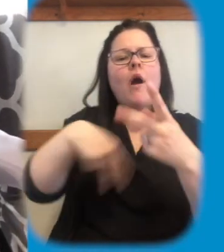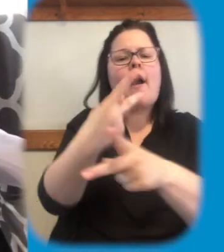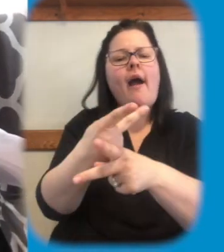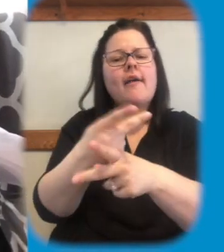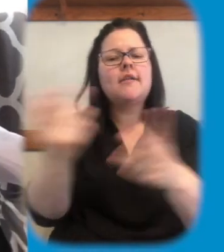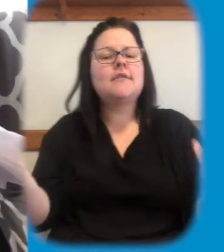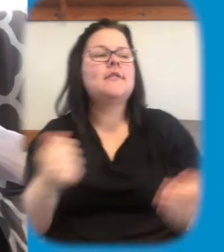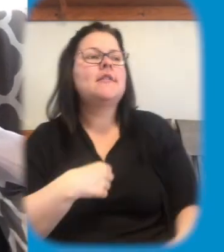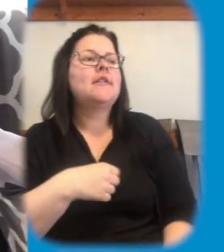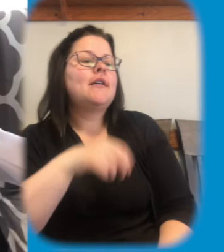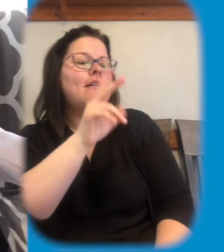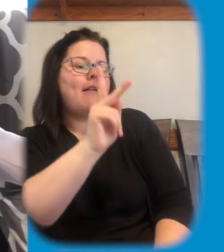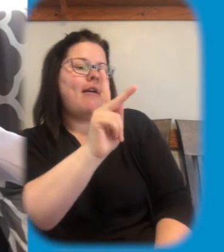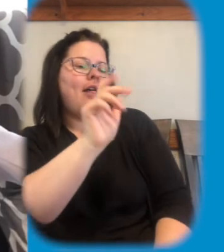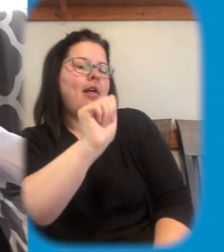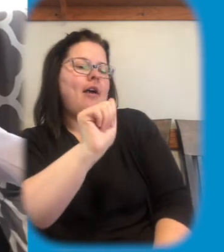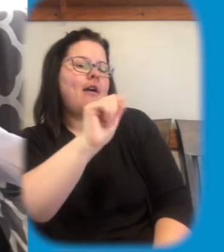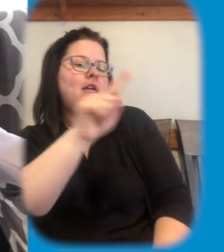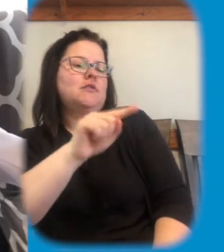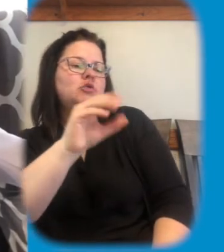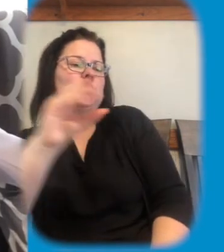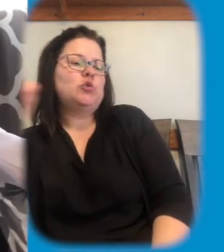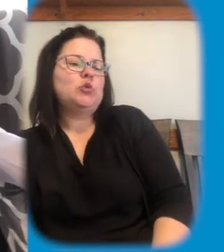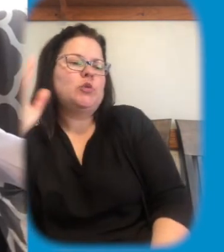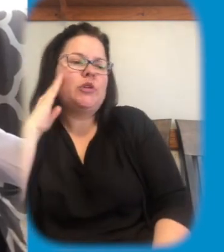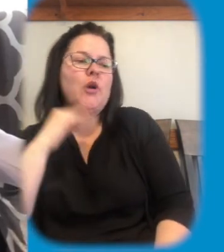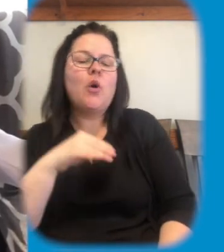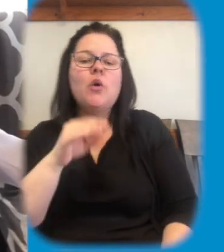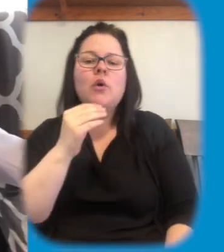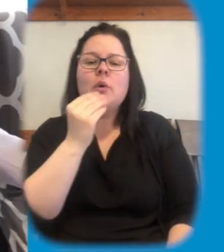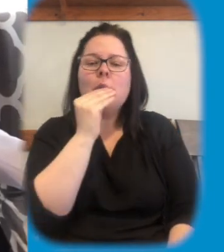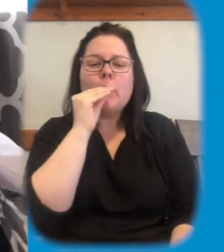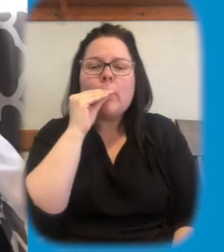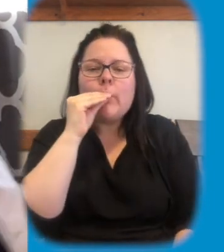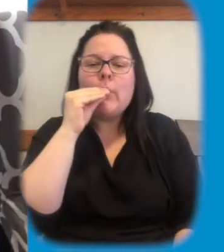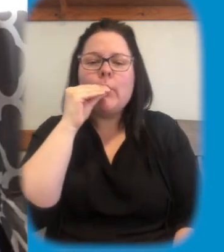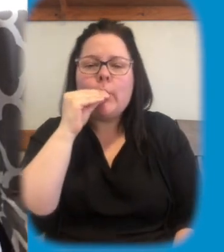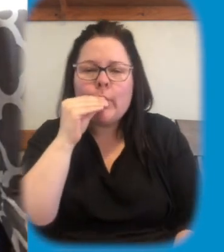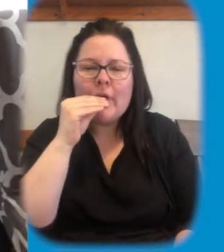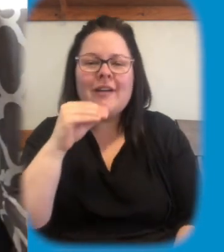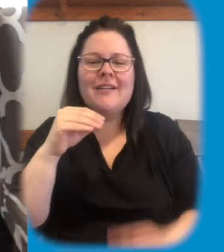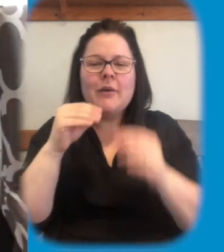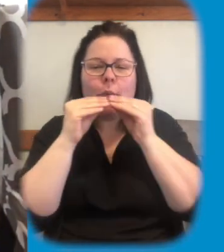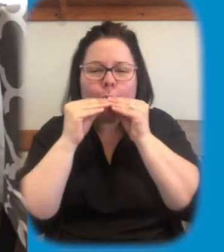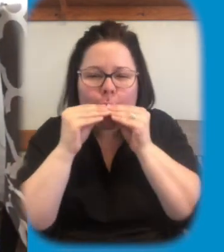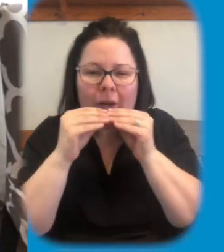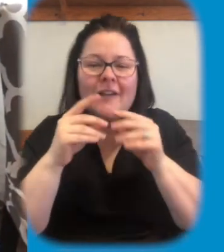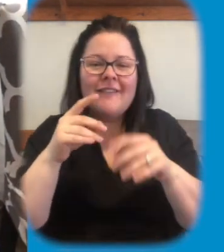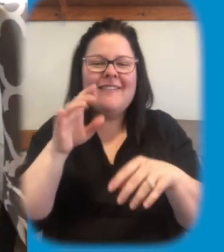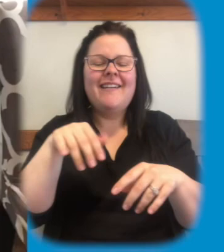kazoo. Nice one. Kazoo. Did you just make that up? Yeah, I did. Very cool. Good job,